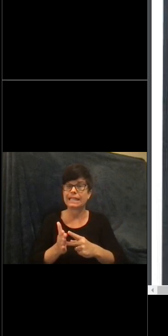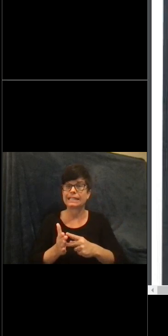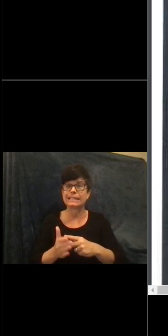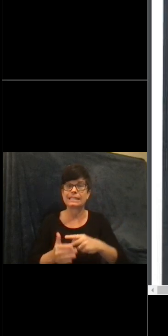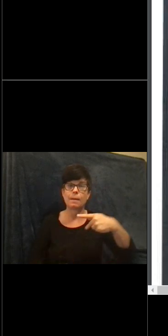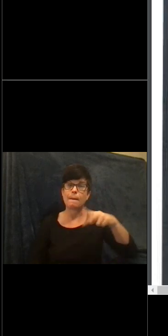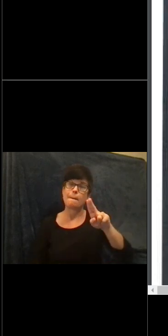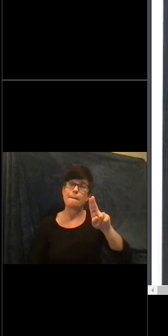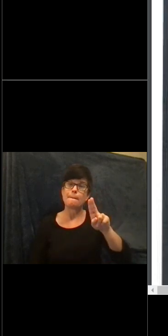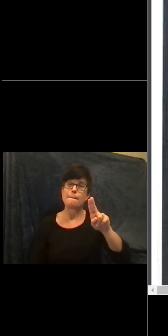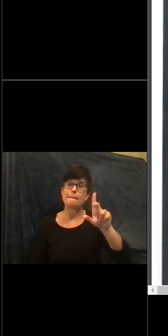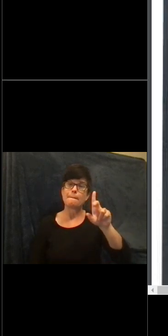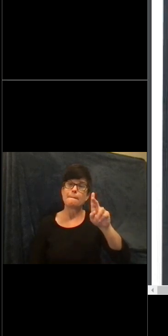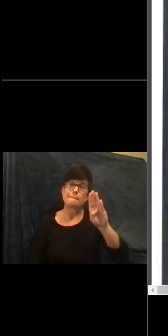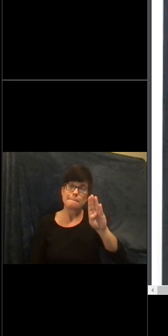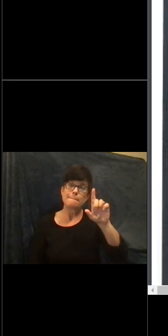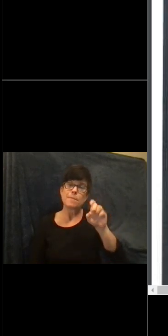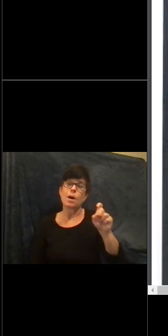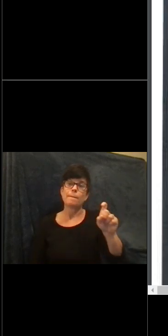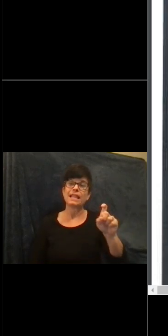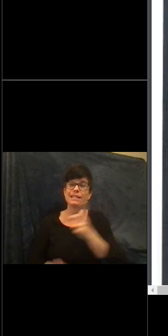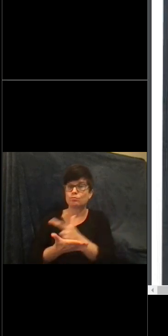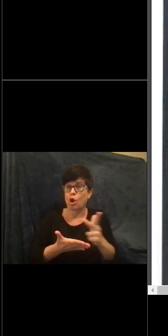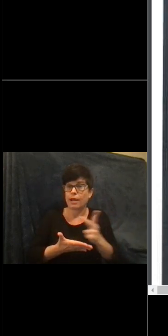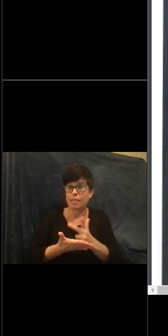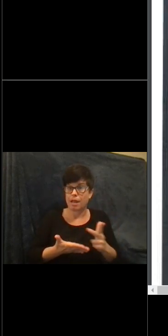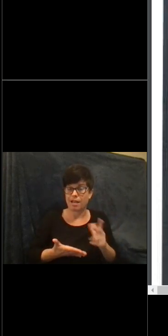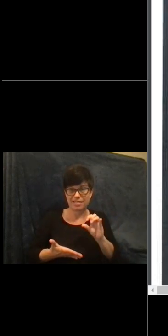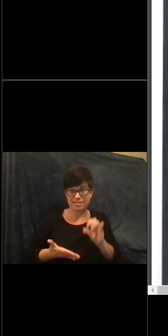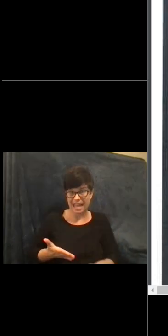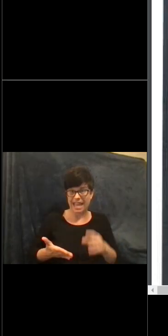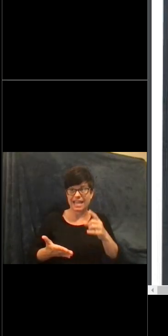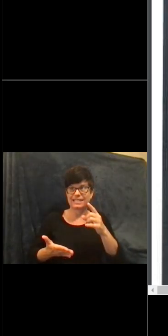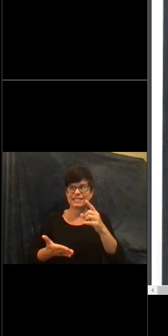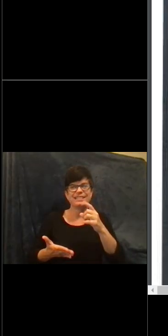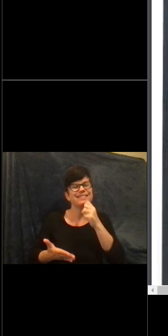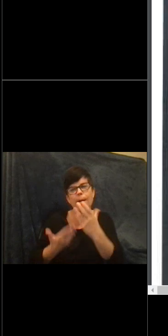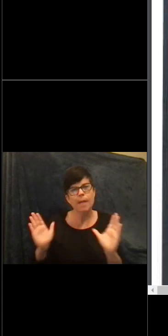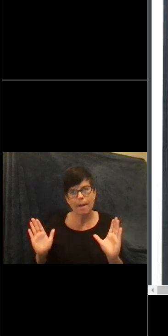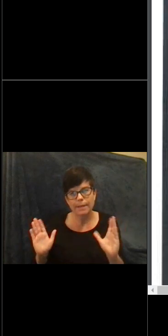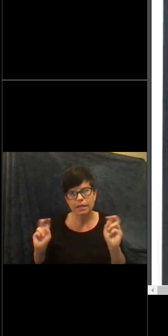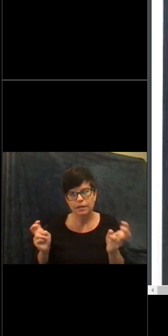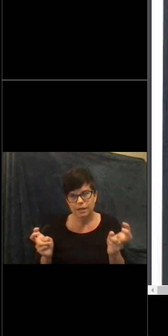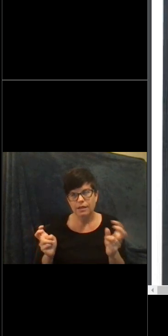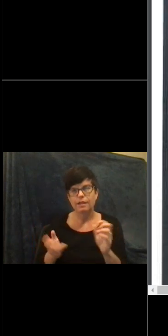parking? No, it's patron parking. You're patronizing that store. So,